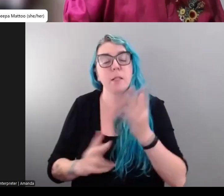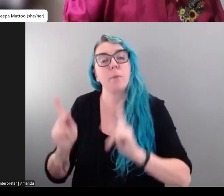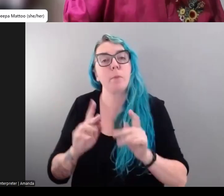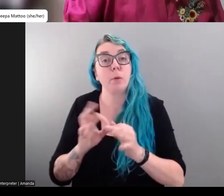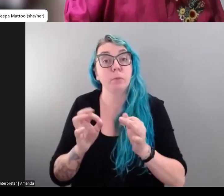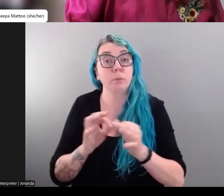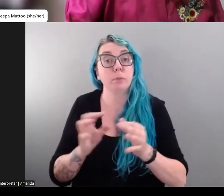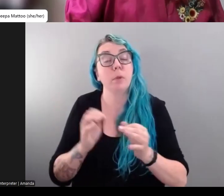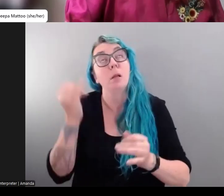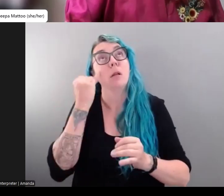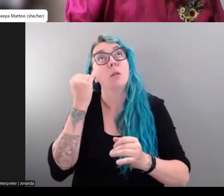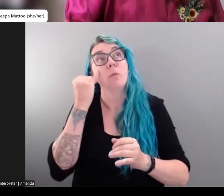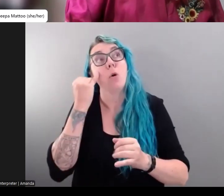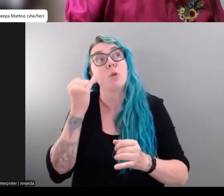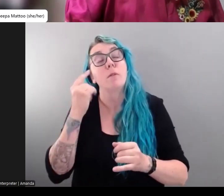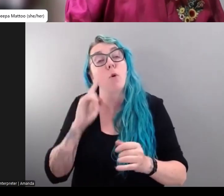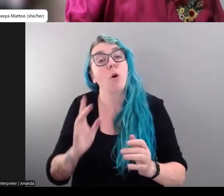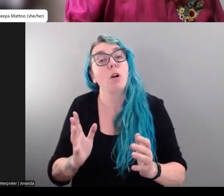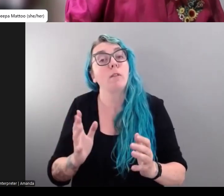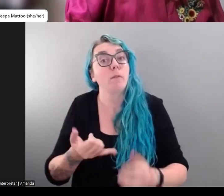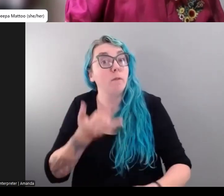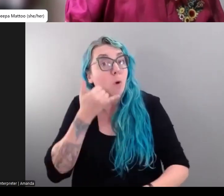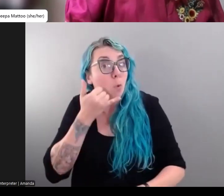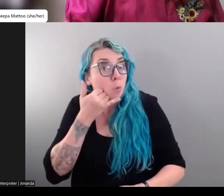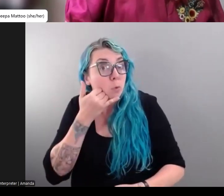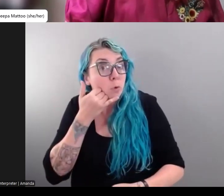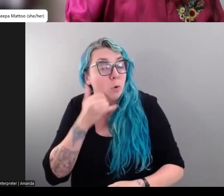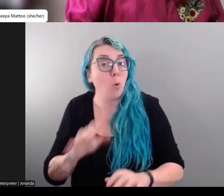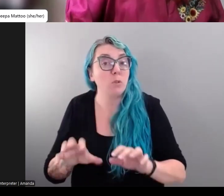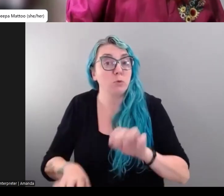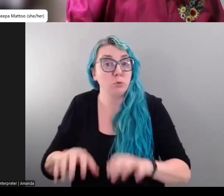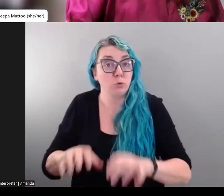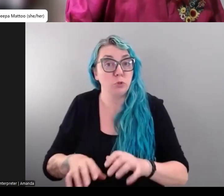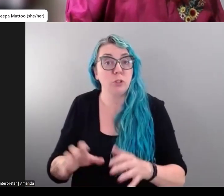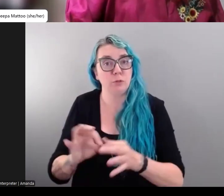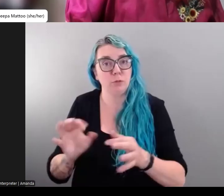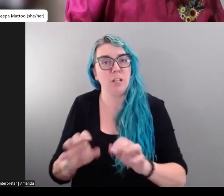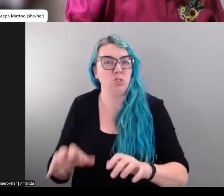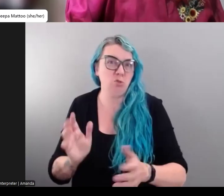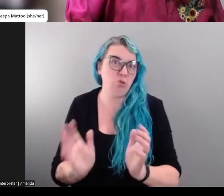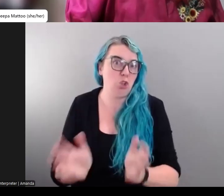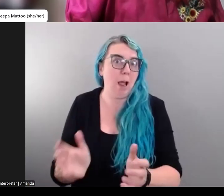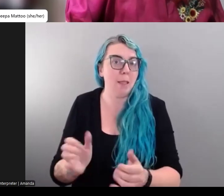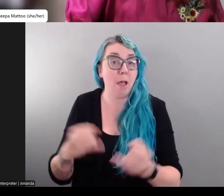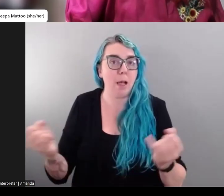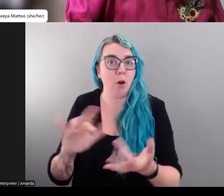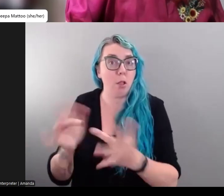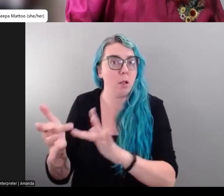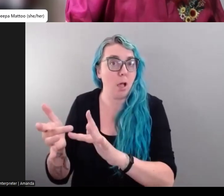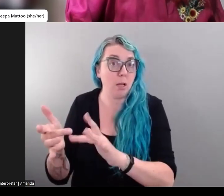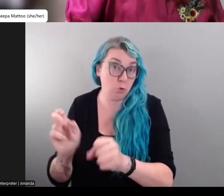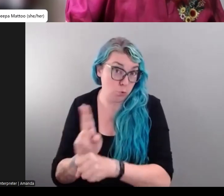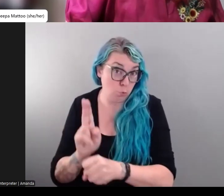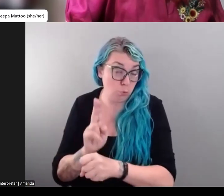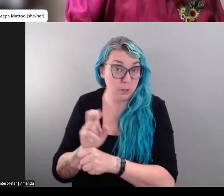for example, for a chat line or a phone line that's operated by a service provider, or also perhaps someone using